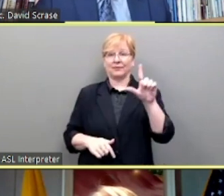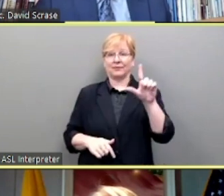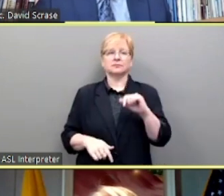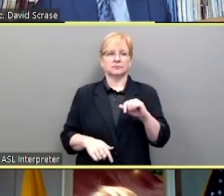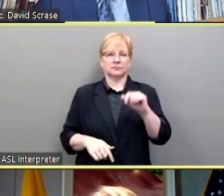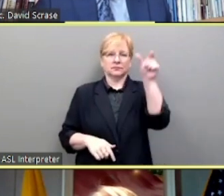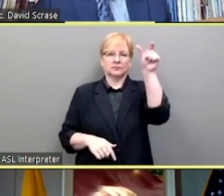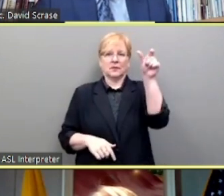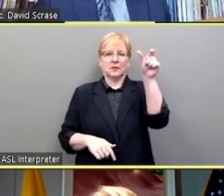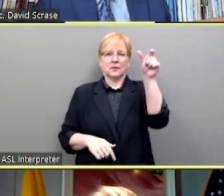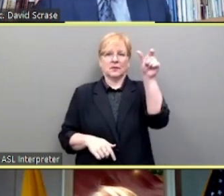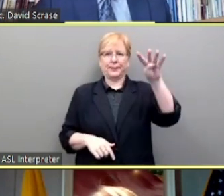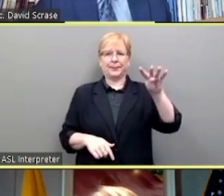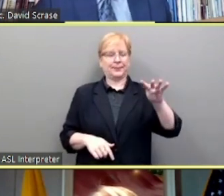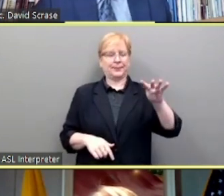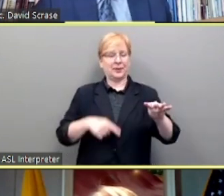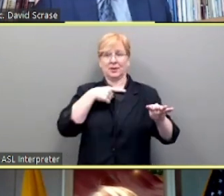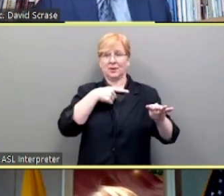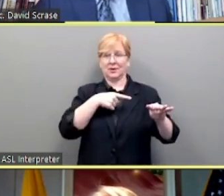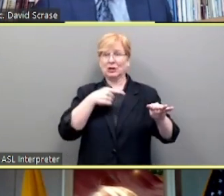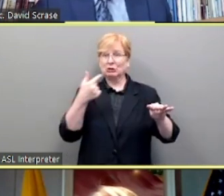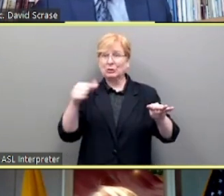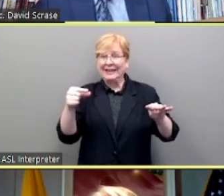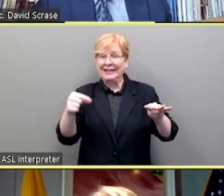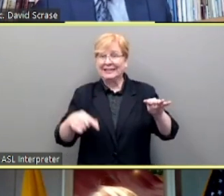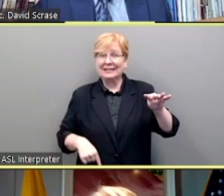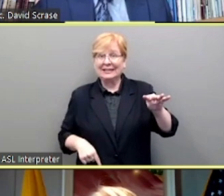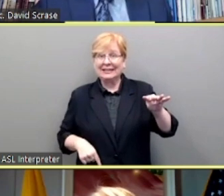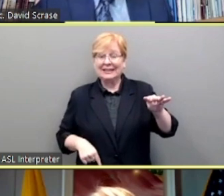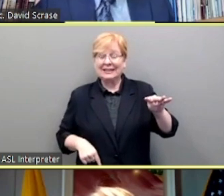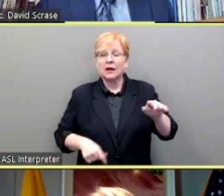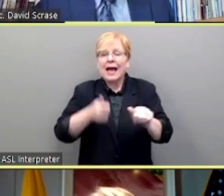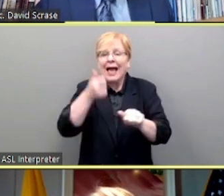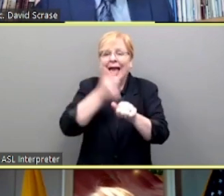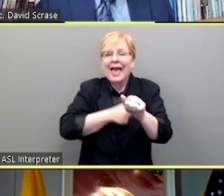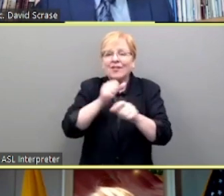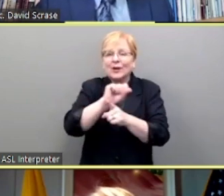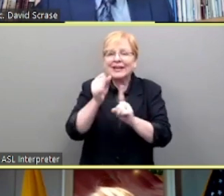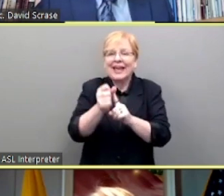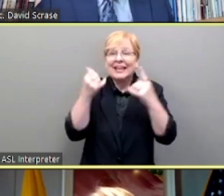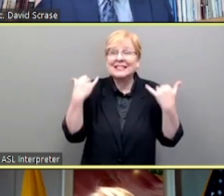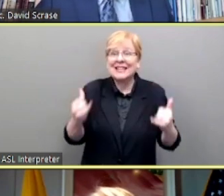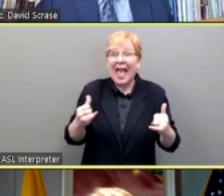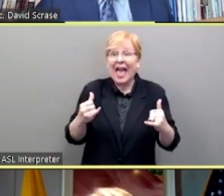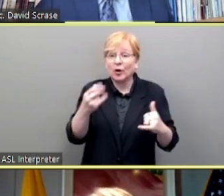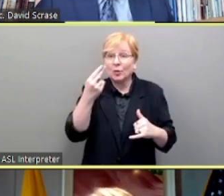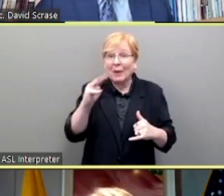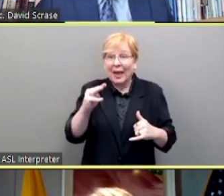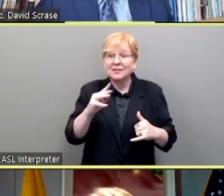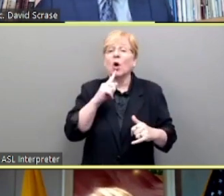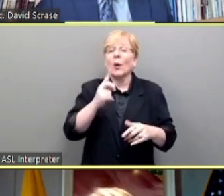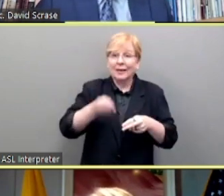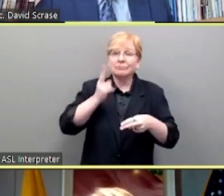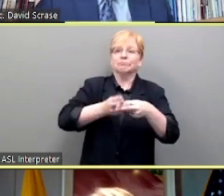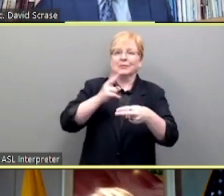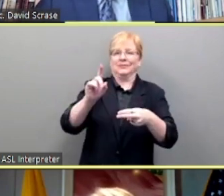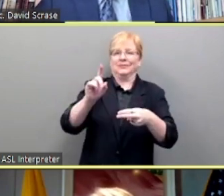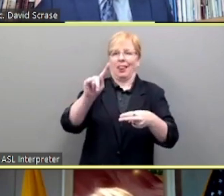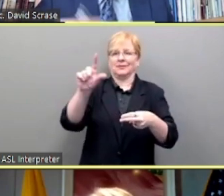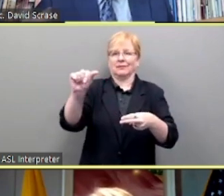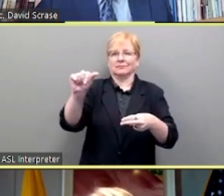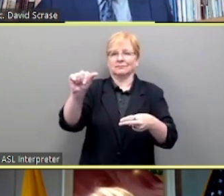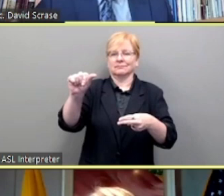is every single case in New Mexico basically now is Delta. And I'm going to talk about Delta in a minute,